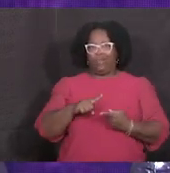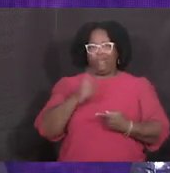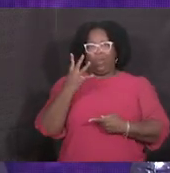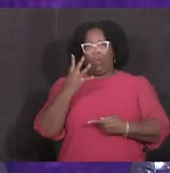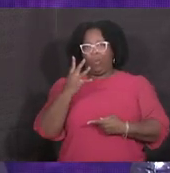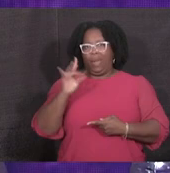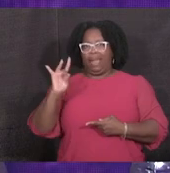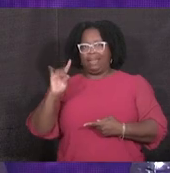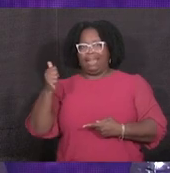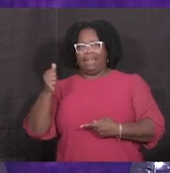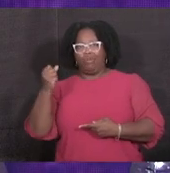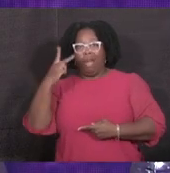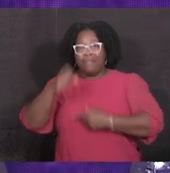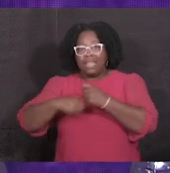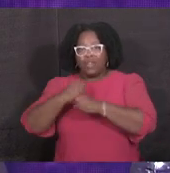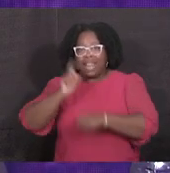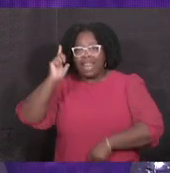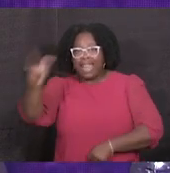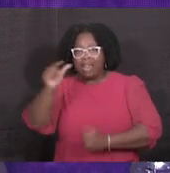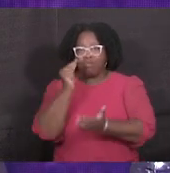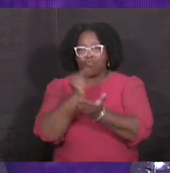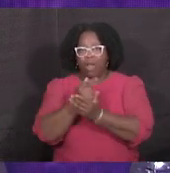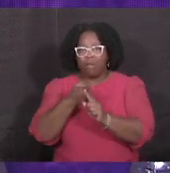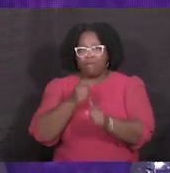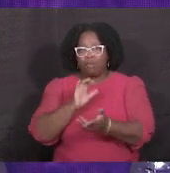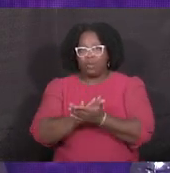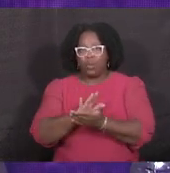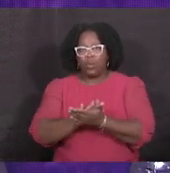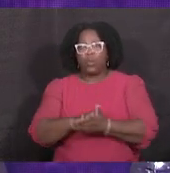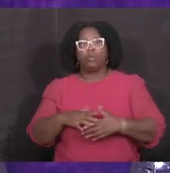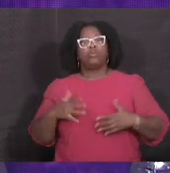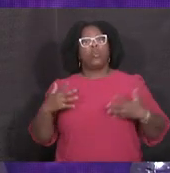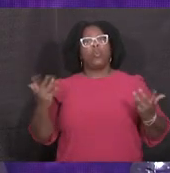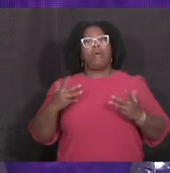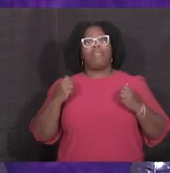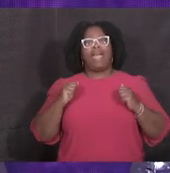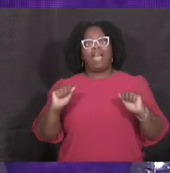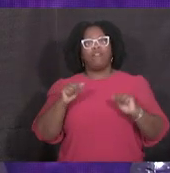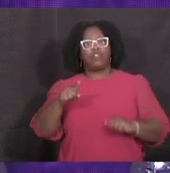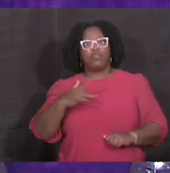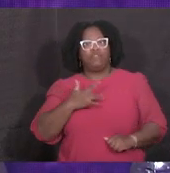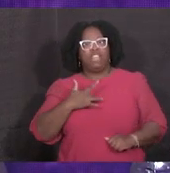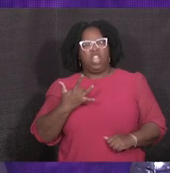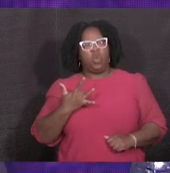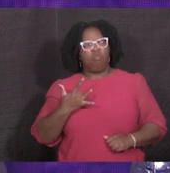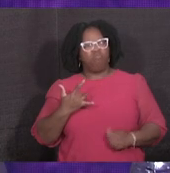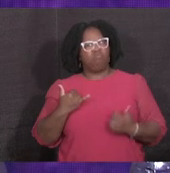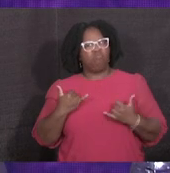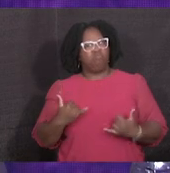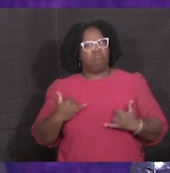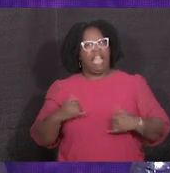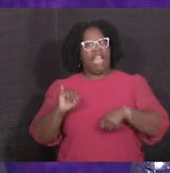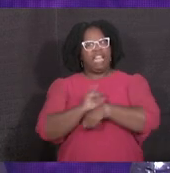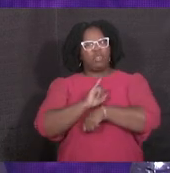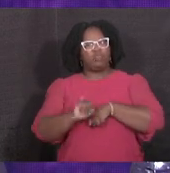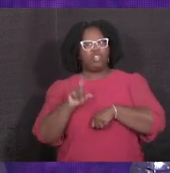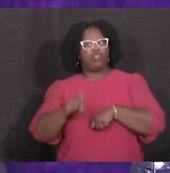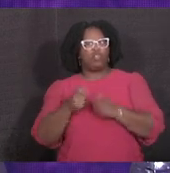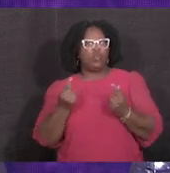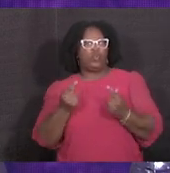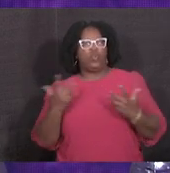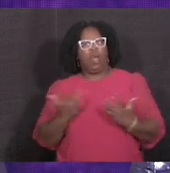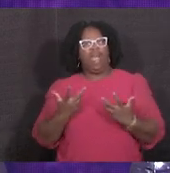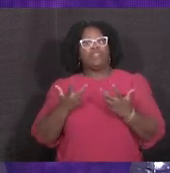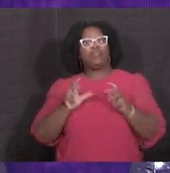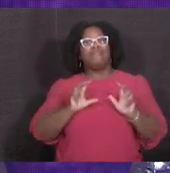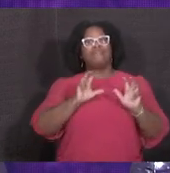4, 8, 10, 12 years when they're out of school. So can you talk about efforts that you think the industry should be putting in place to invest in